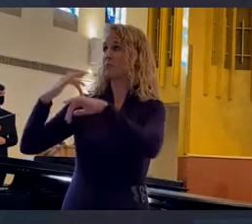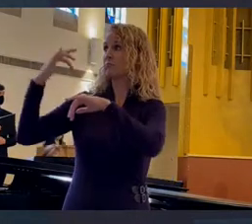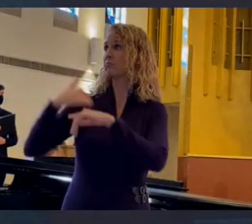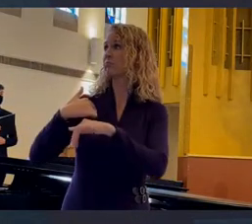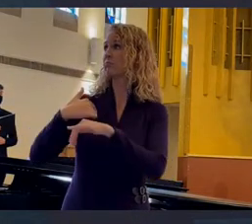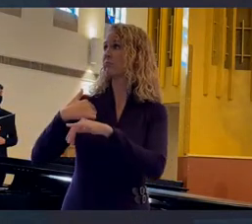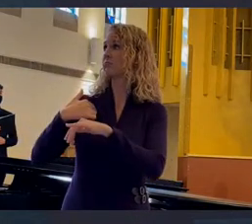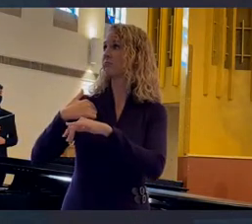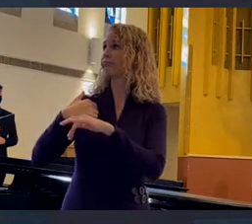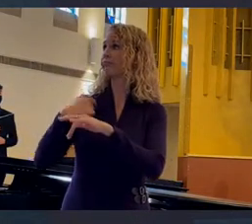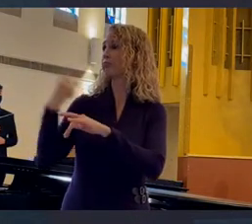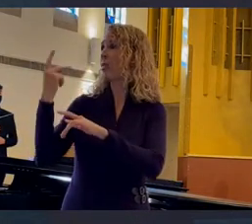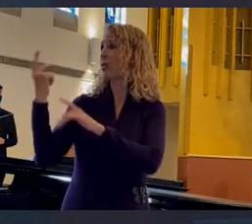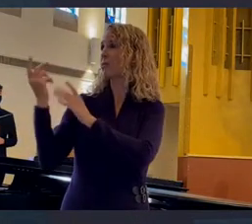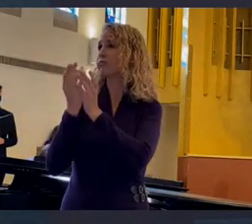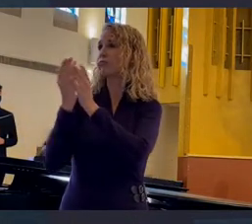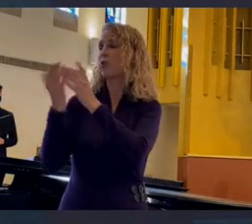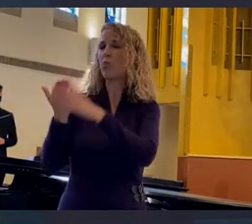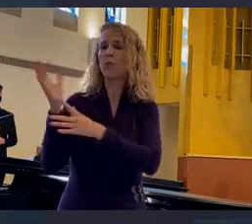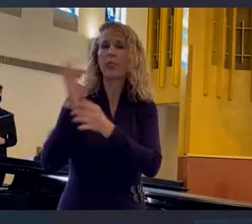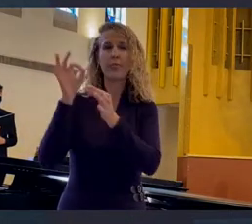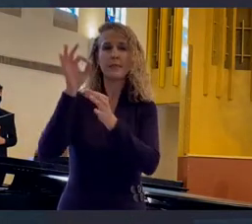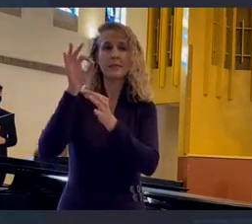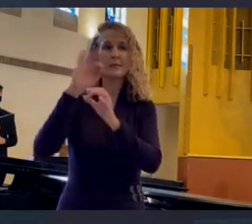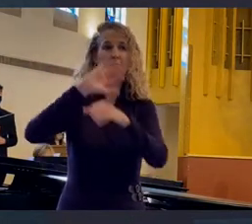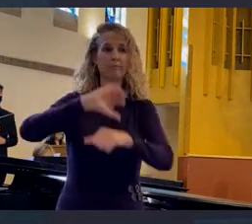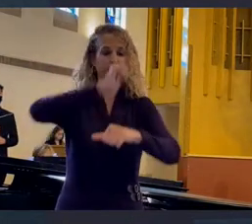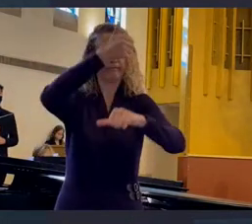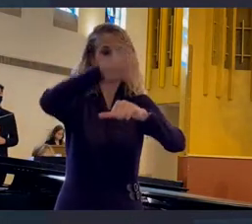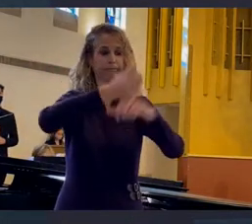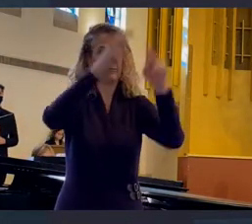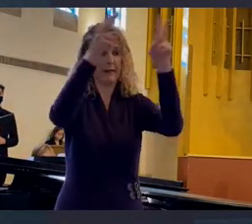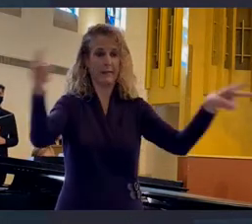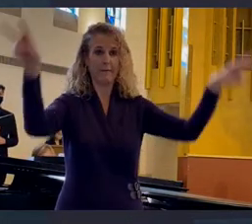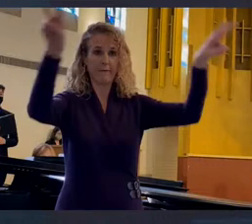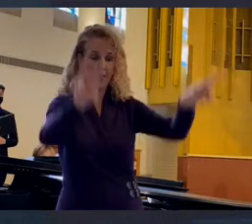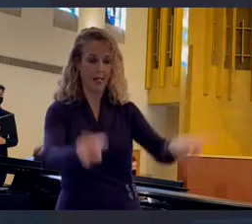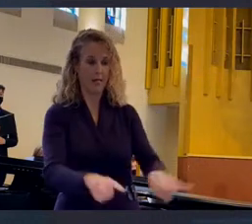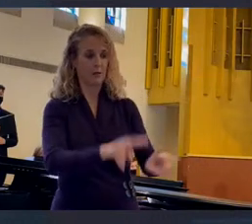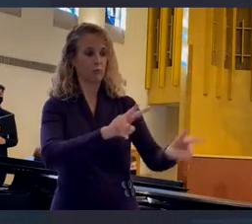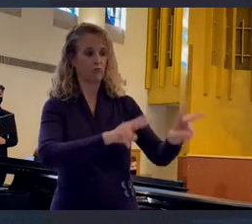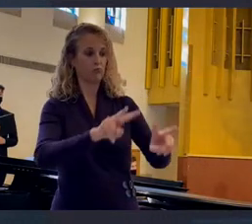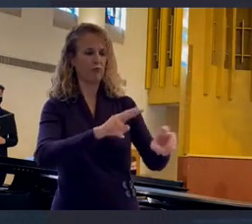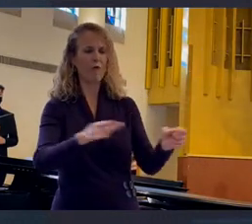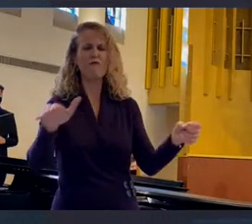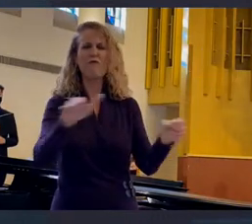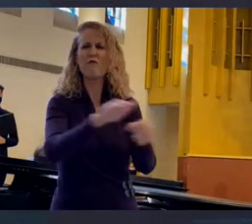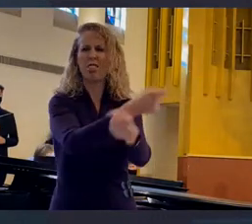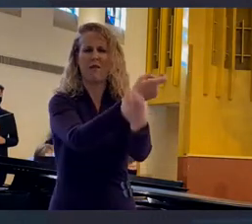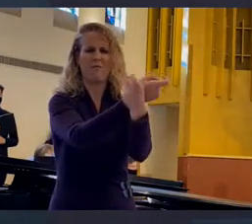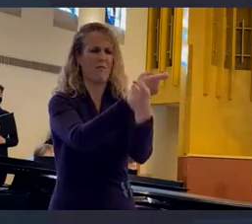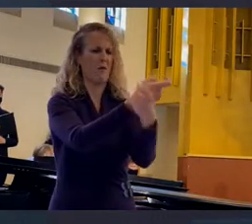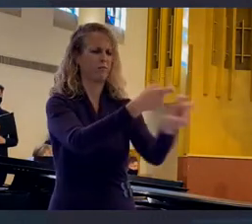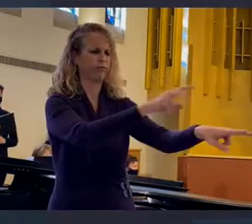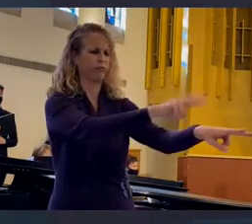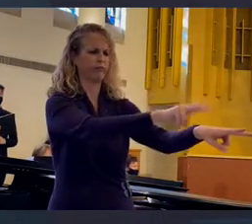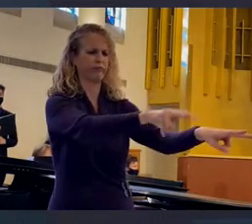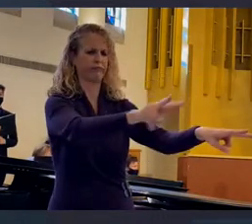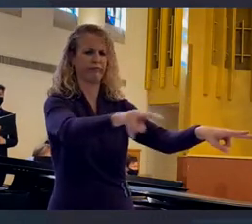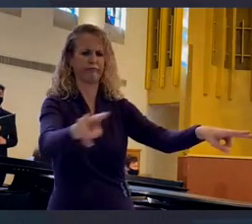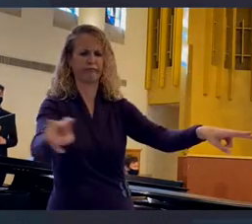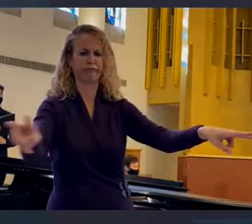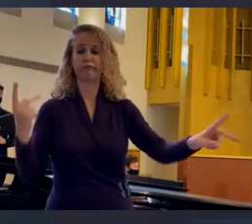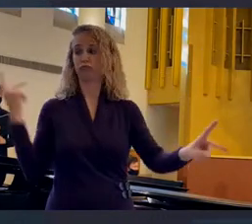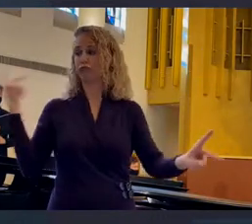me. He took me out by the Spirit of the Lord and set me down in the valley. It was full of bones. He led